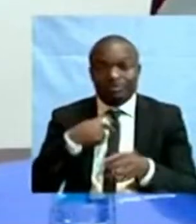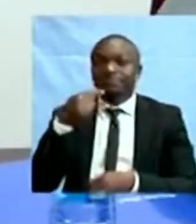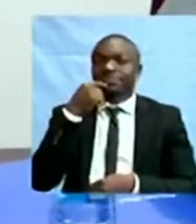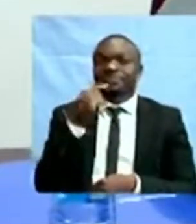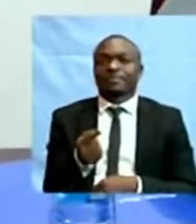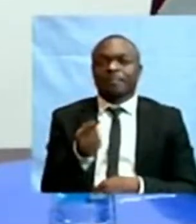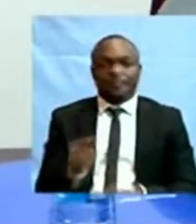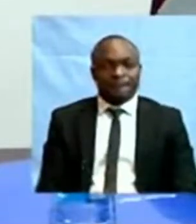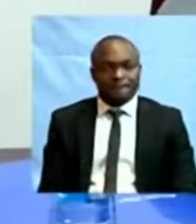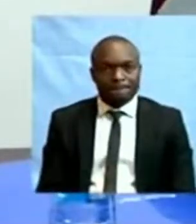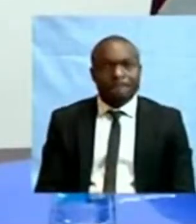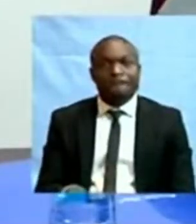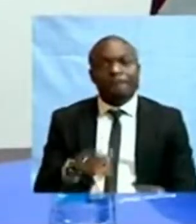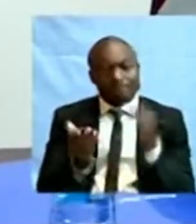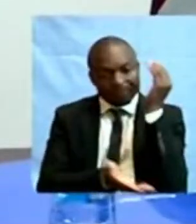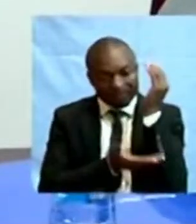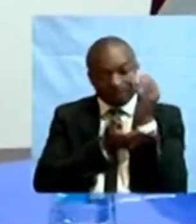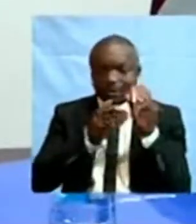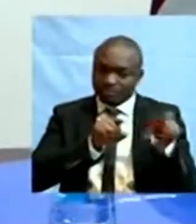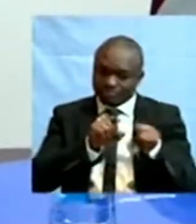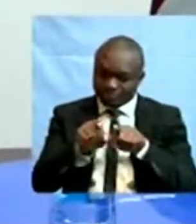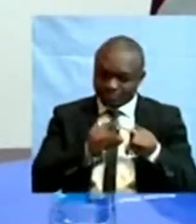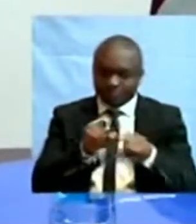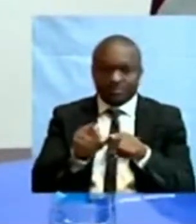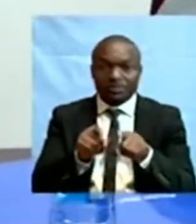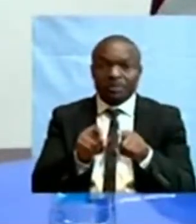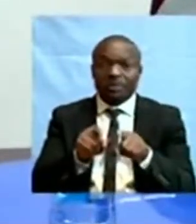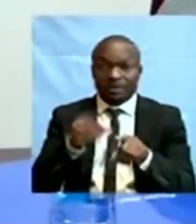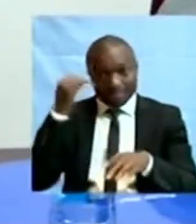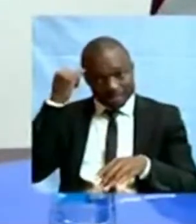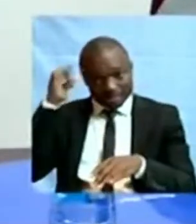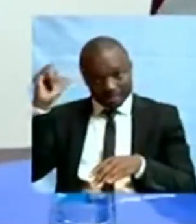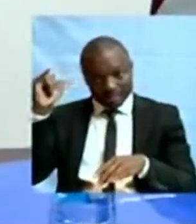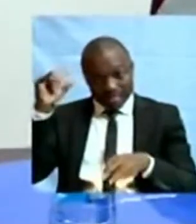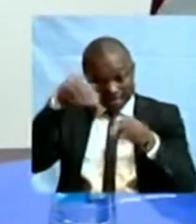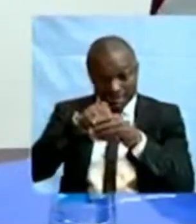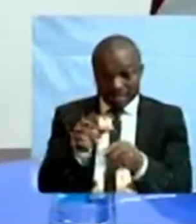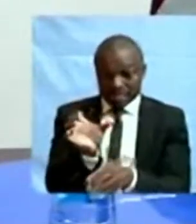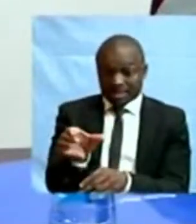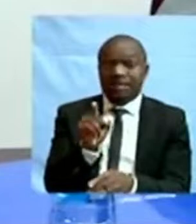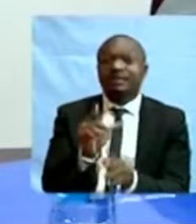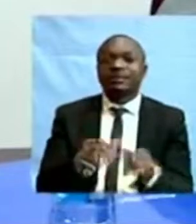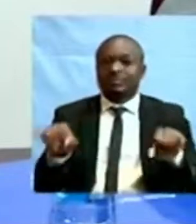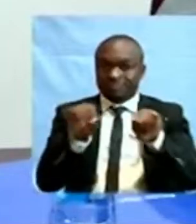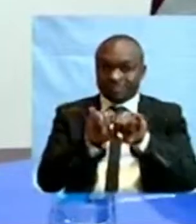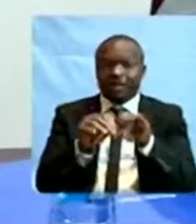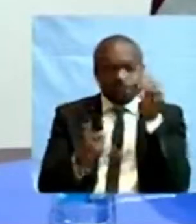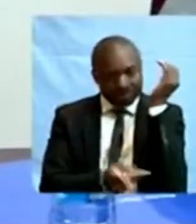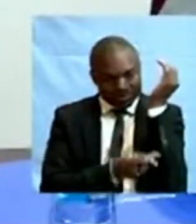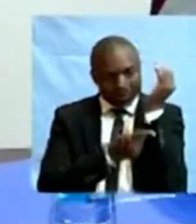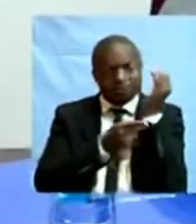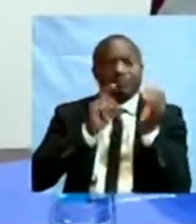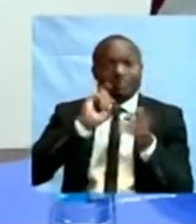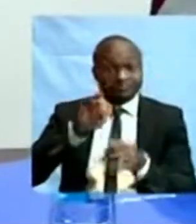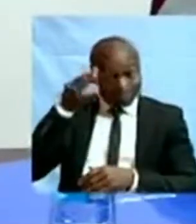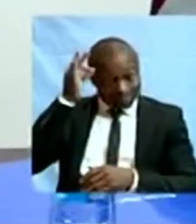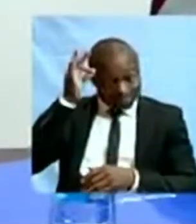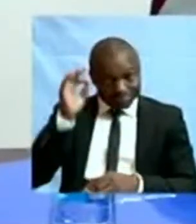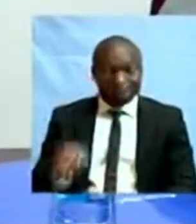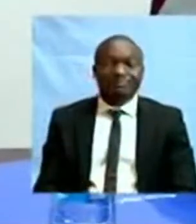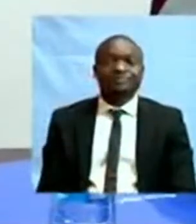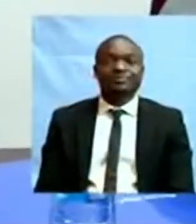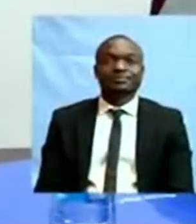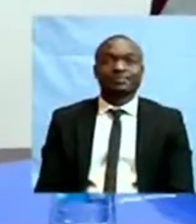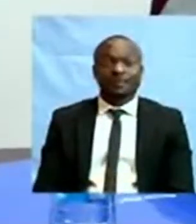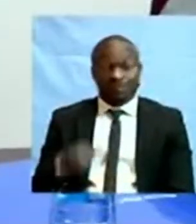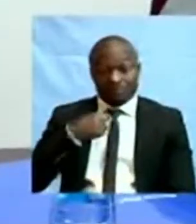indicated, also enhance competition and innovation in the sector. These are very important developments to note.